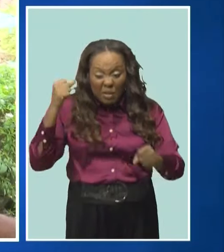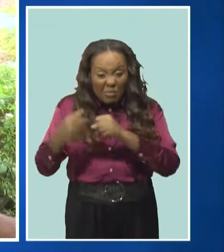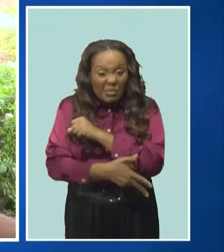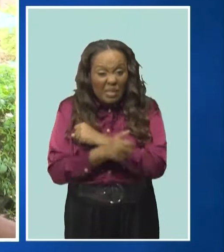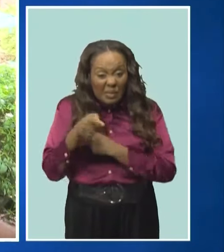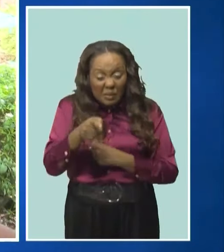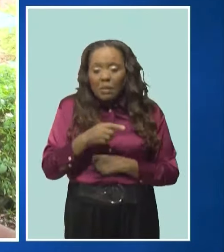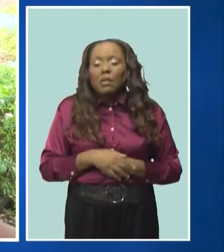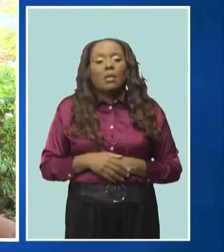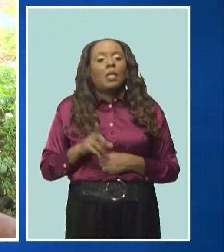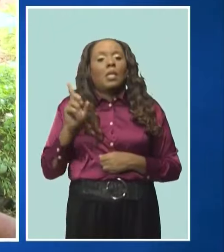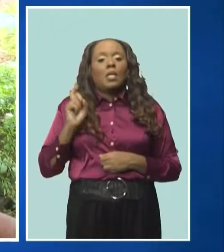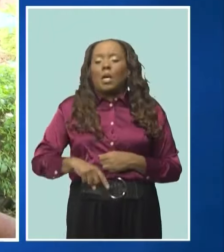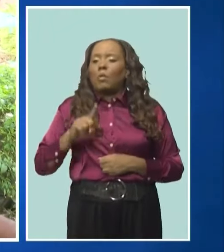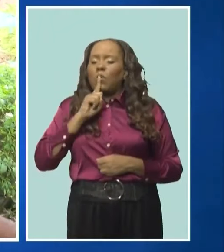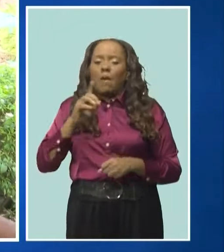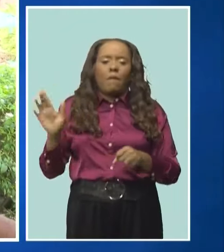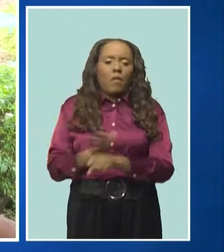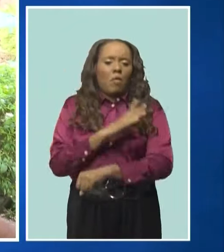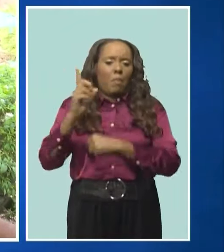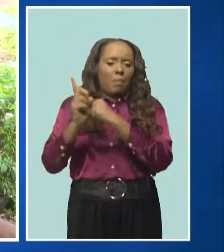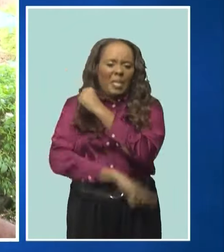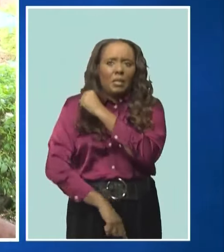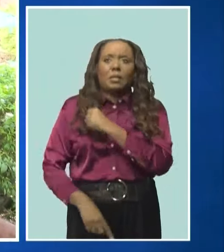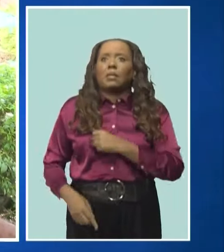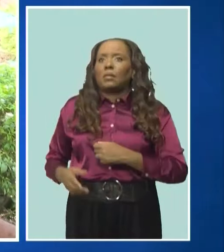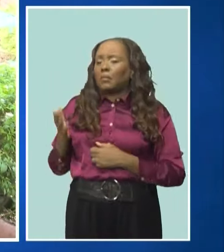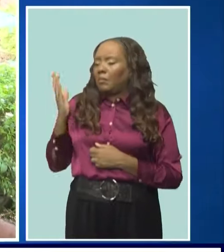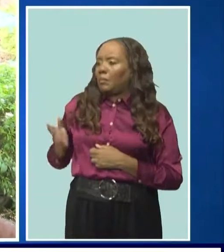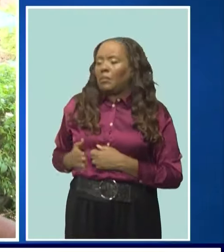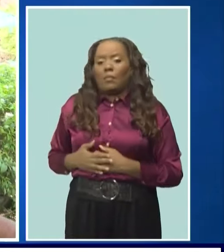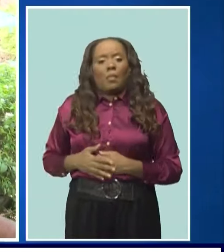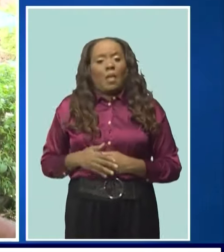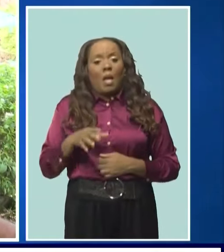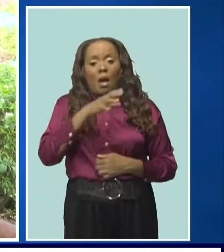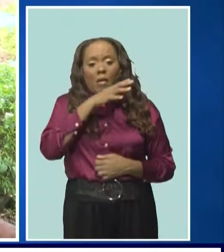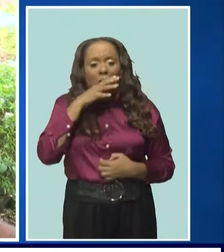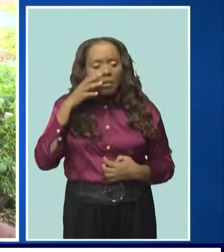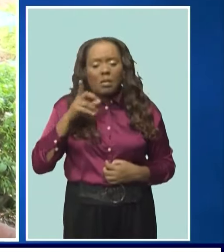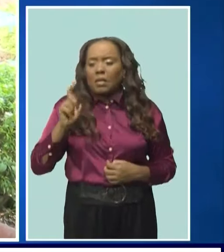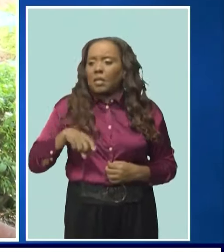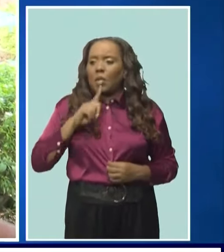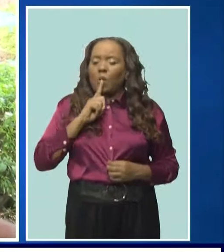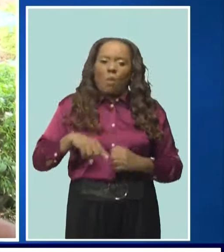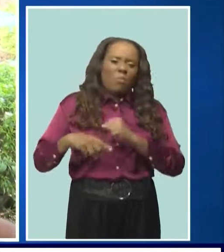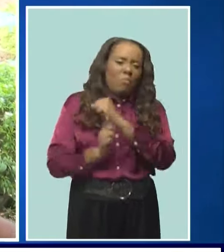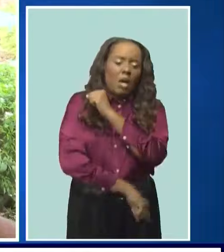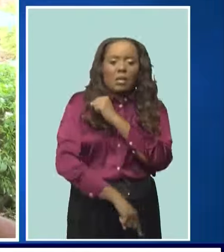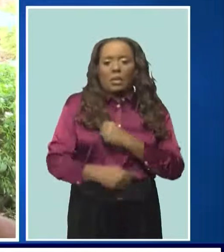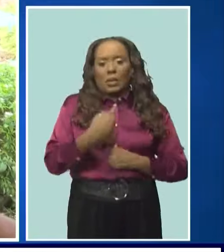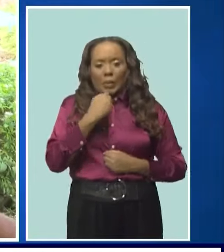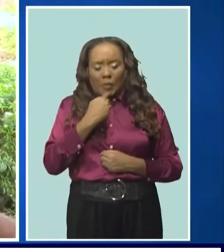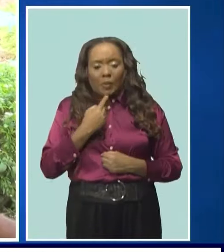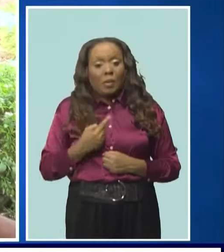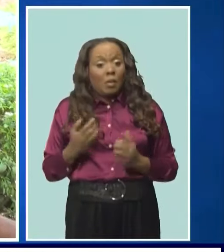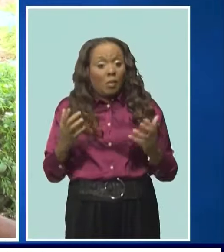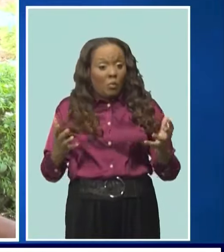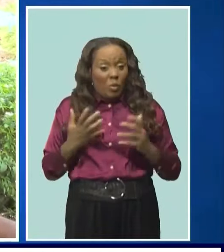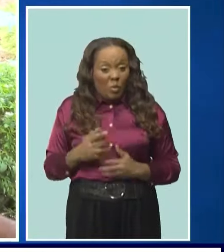about suspended sentences. We need to stop that when it comes to agricultural produce, because if we are really to